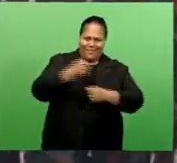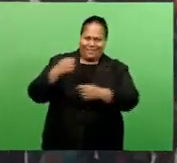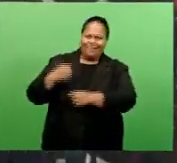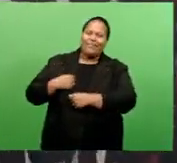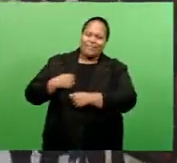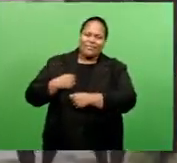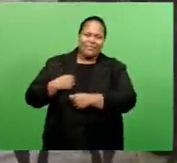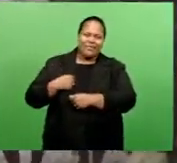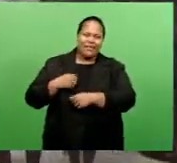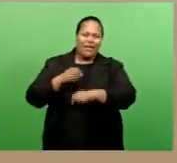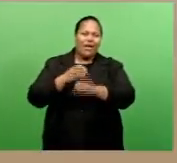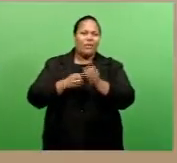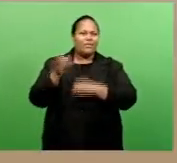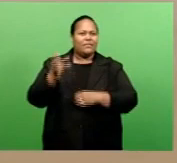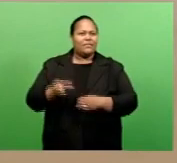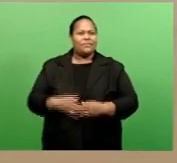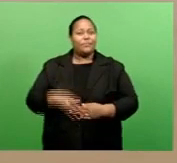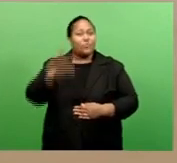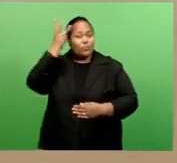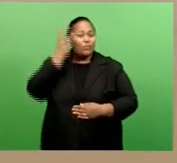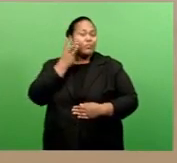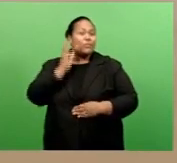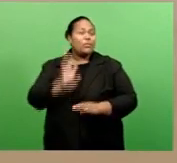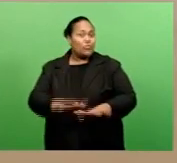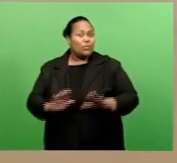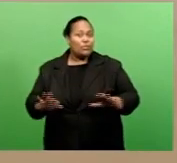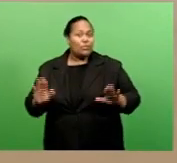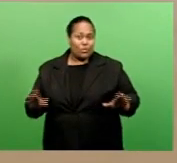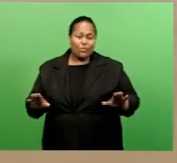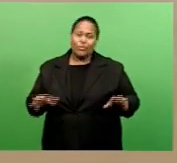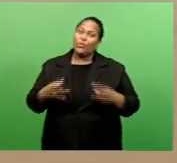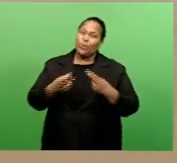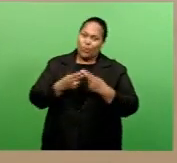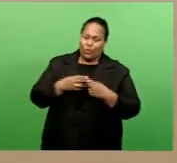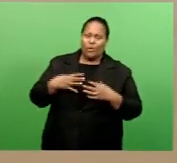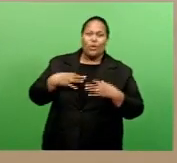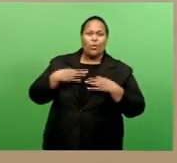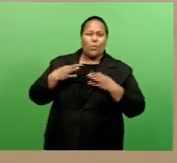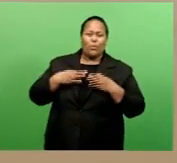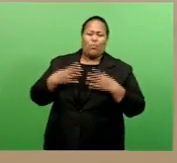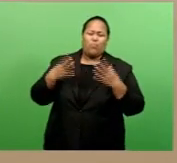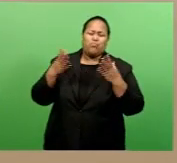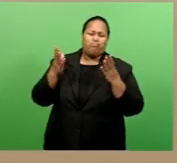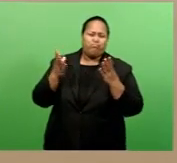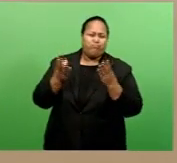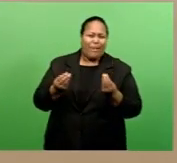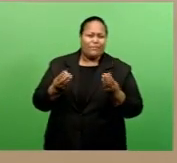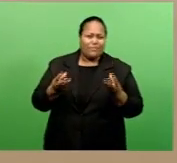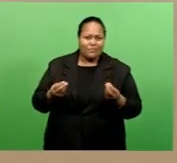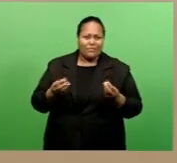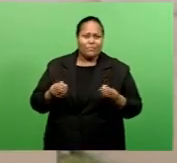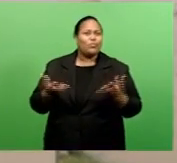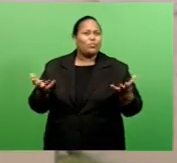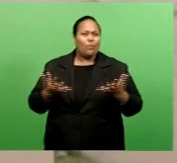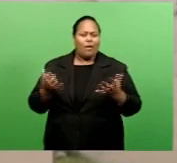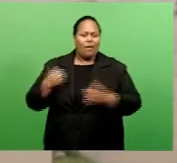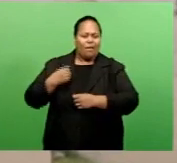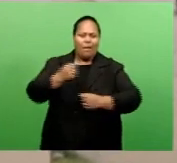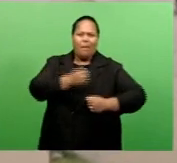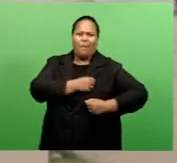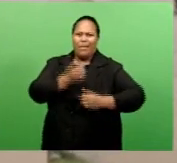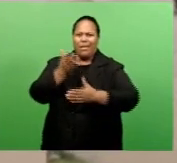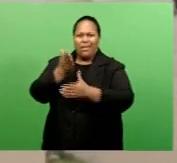corrections officers. Women and children alike, with their clothes drenched, are now taking shelter at the army camp.